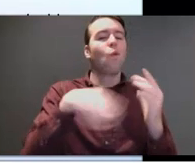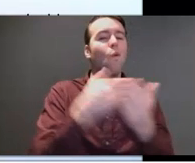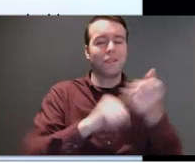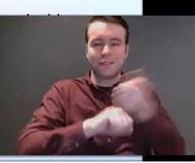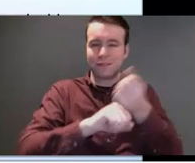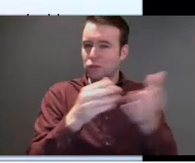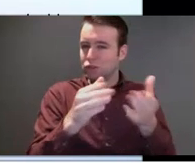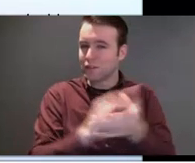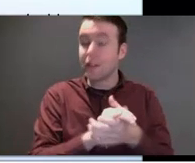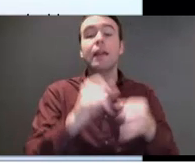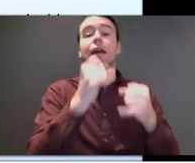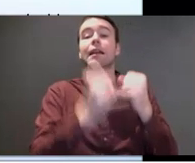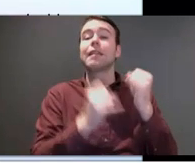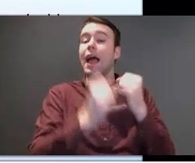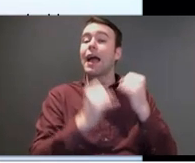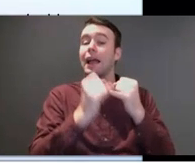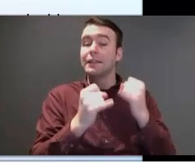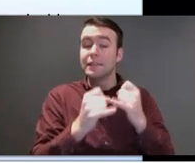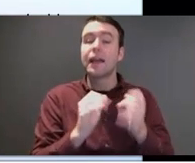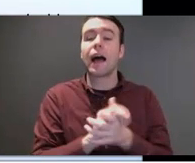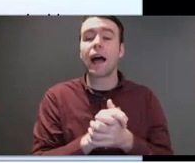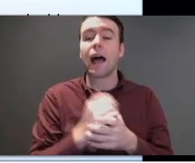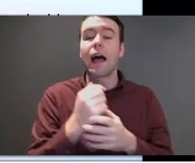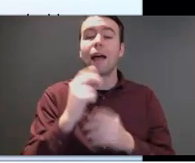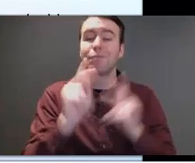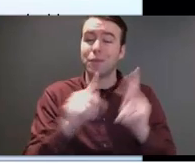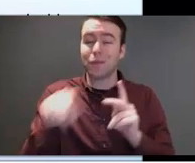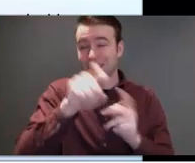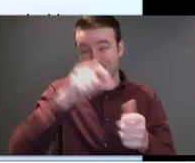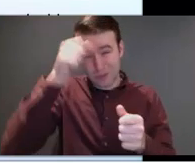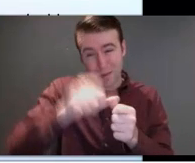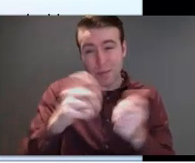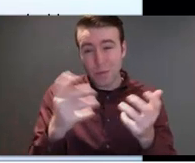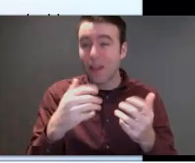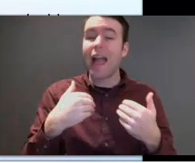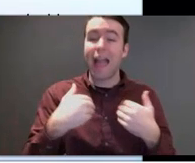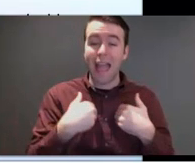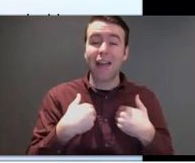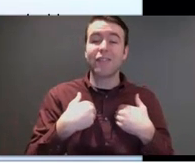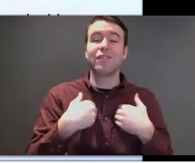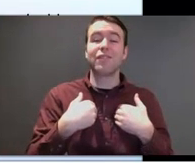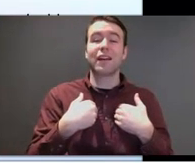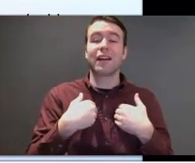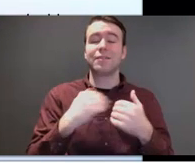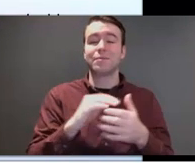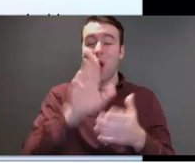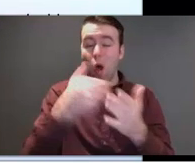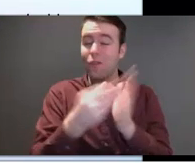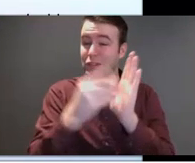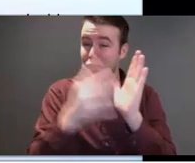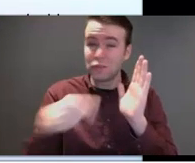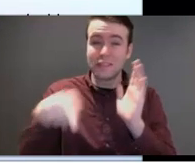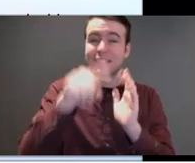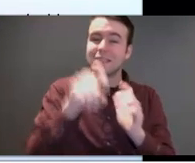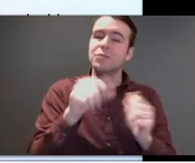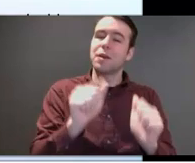services. And then last but not least, one thing that people need to remember is that there is capacity for all of our students to be able to